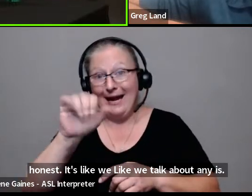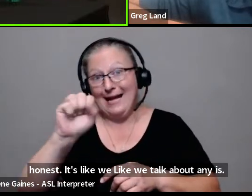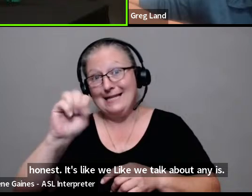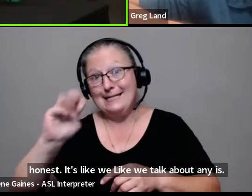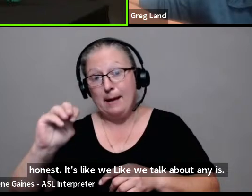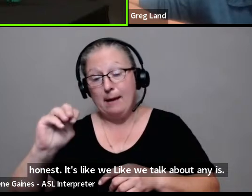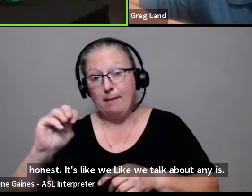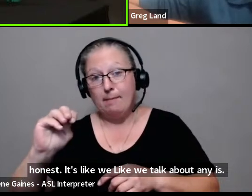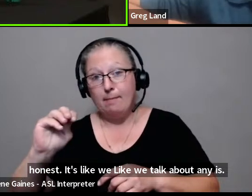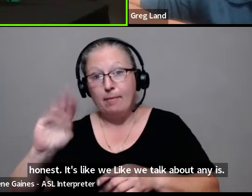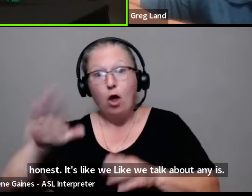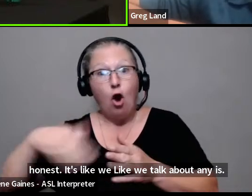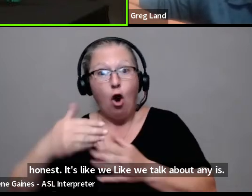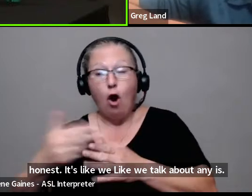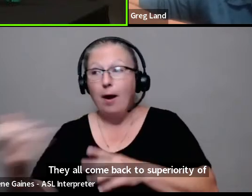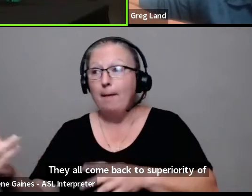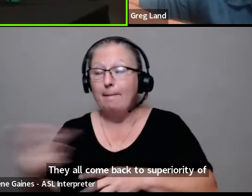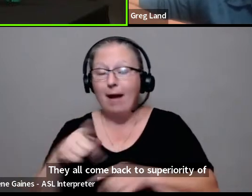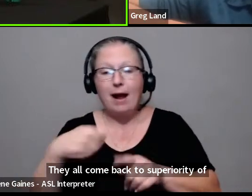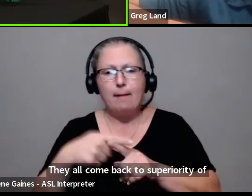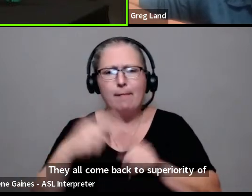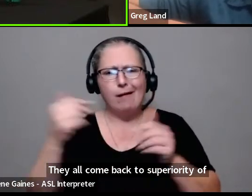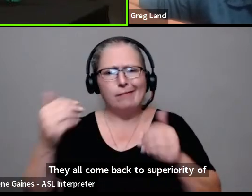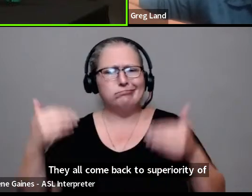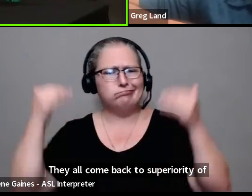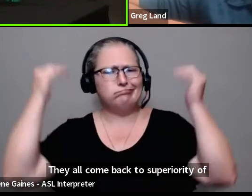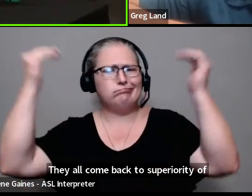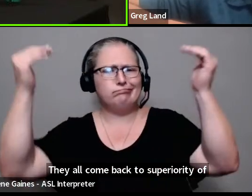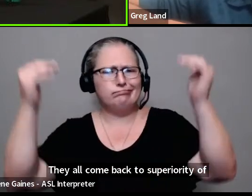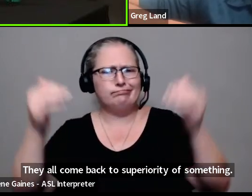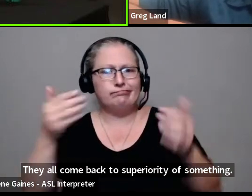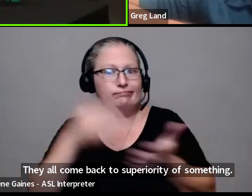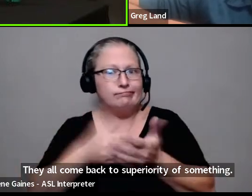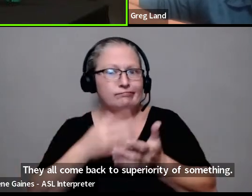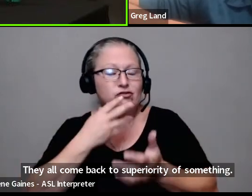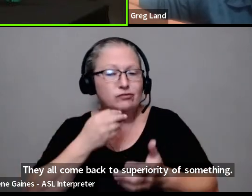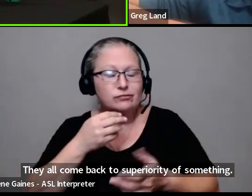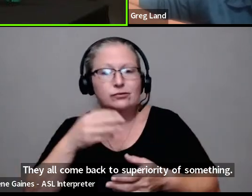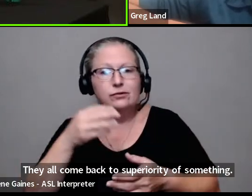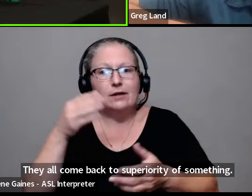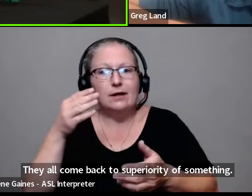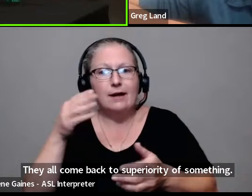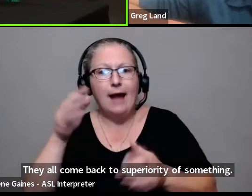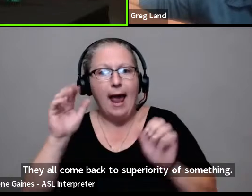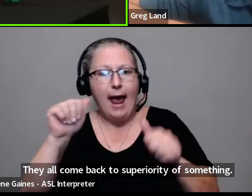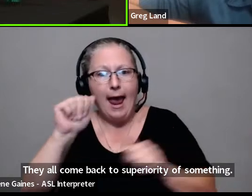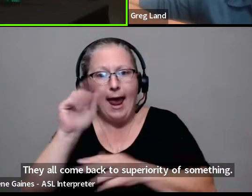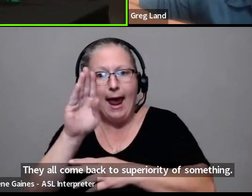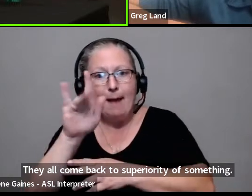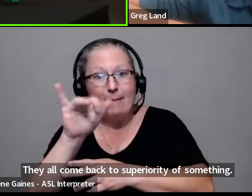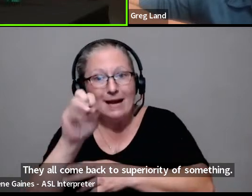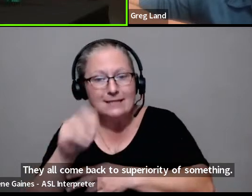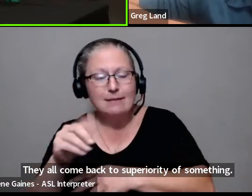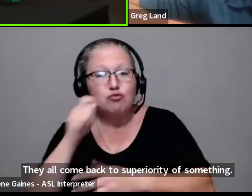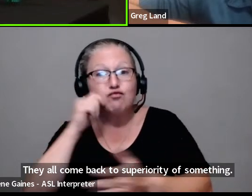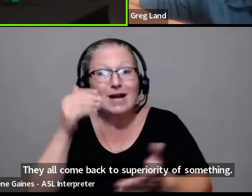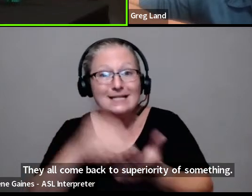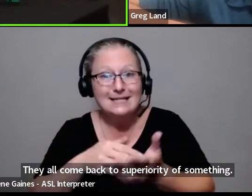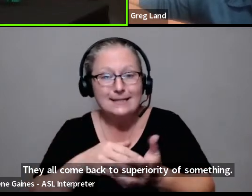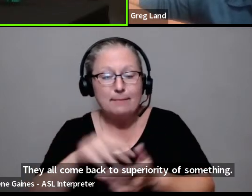come back to superiority of something. Anti-Semitism, ableism, racism, it's all coming back